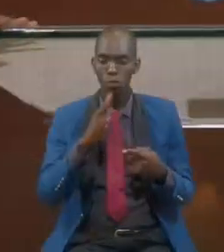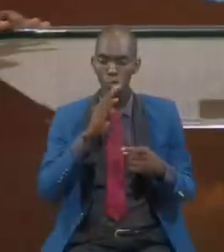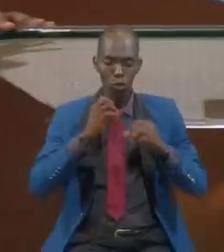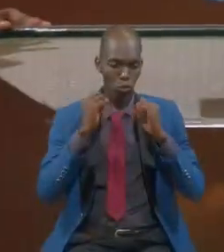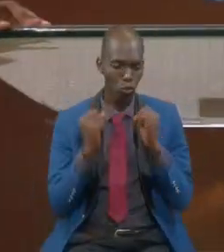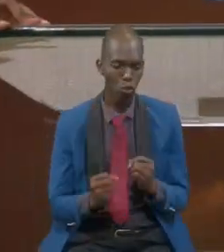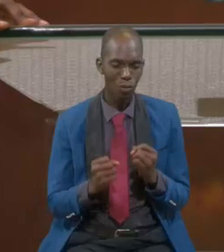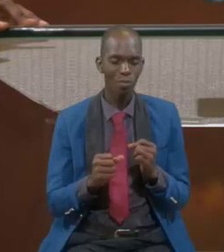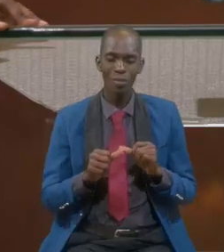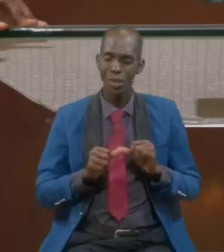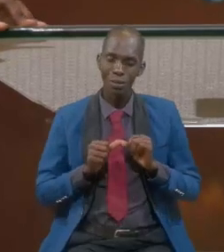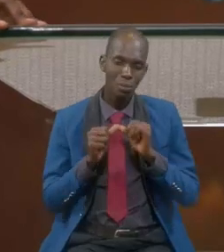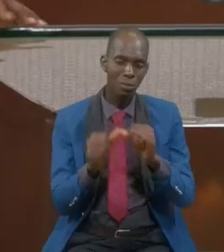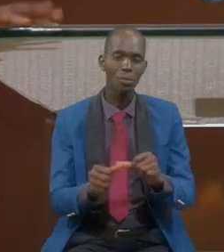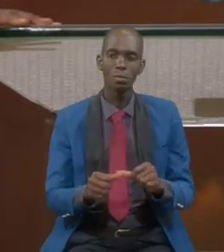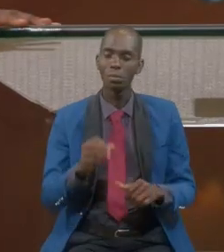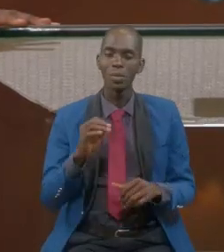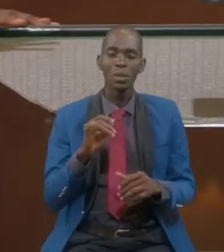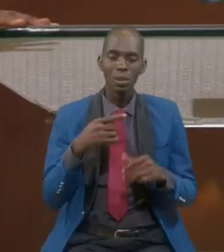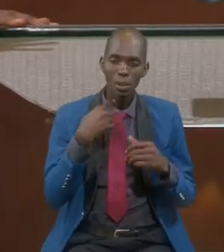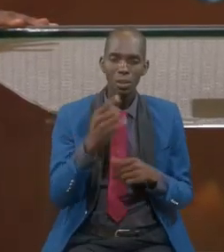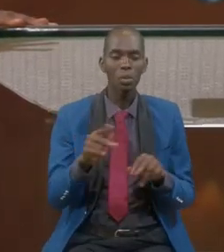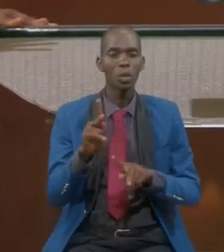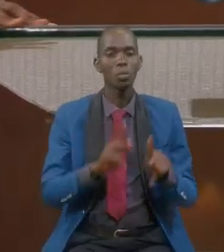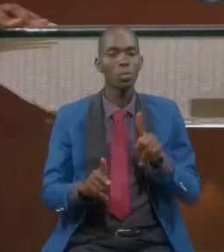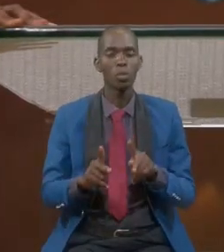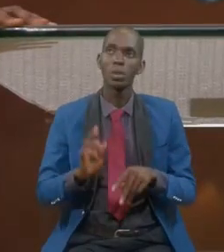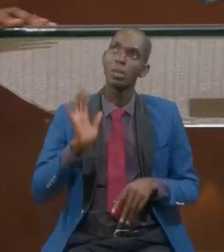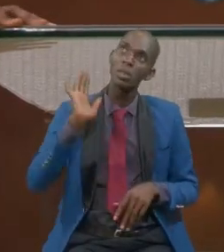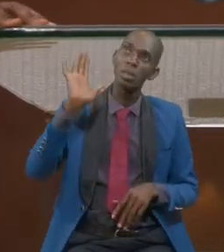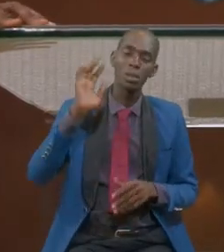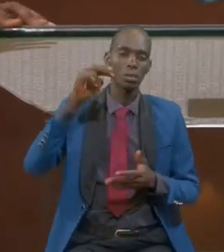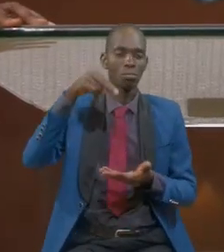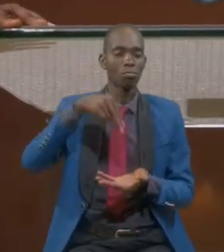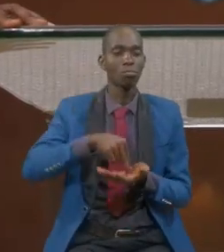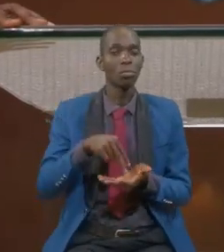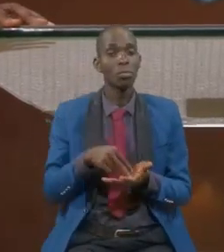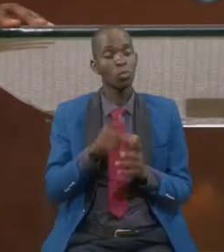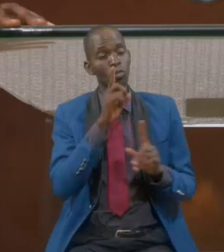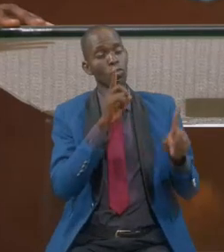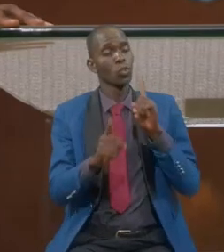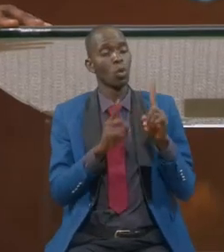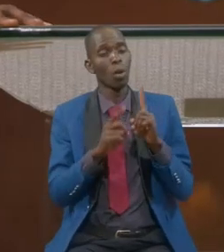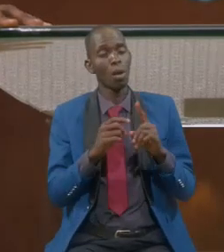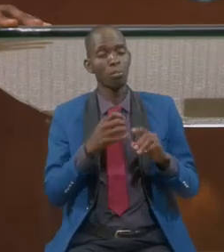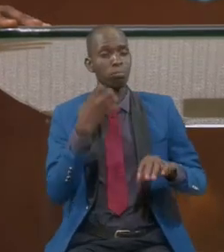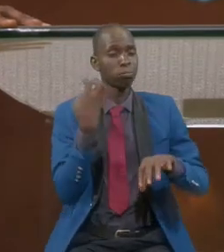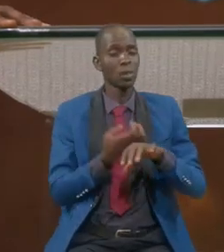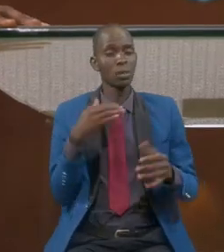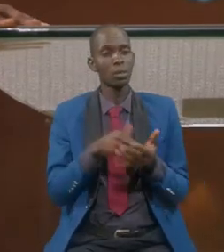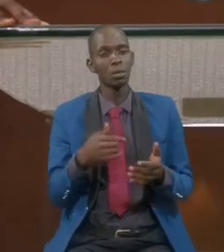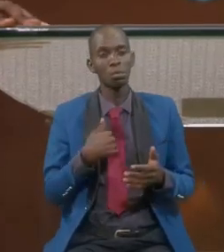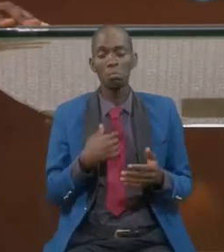is where I stand they talked of here is where I